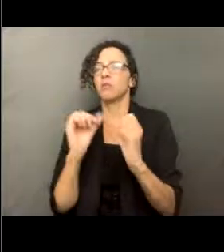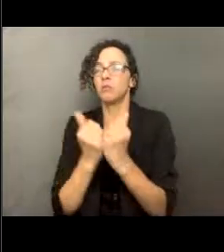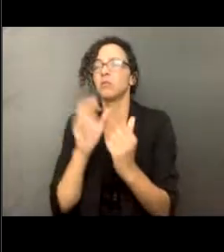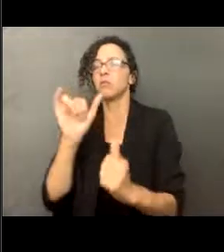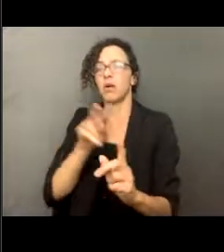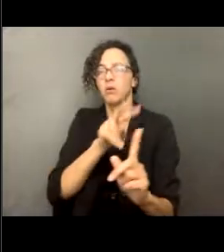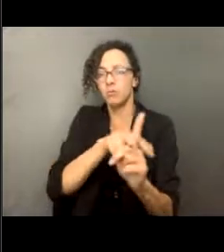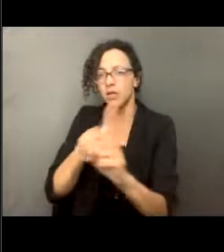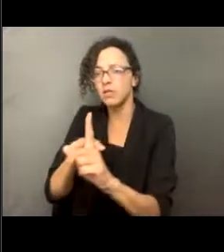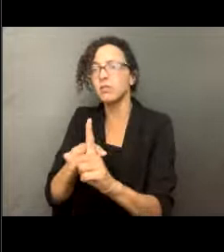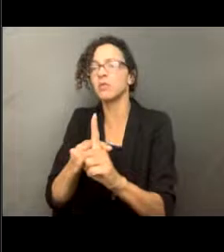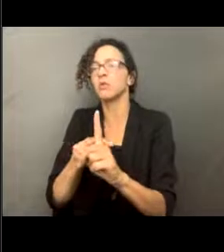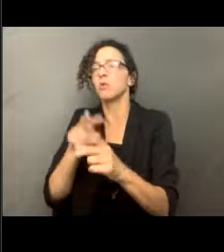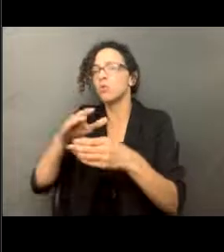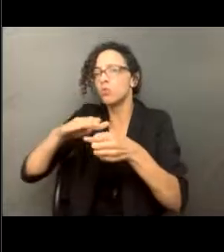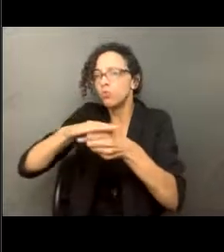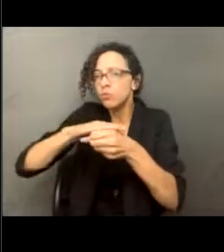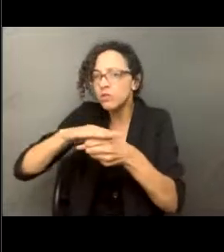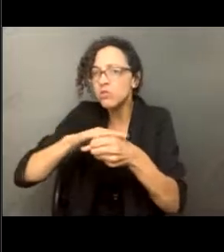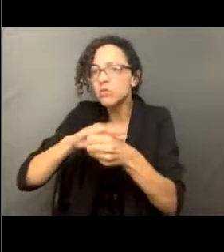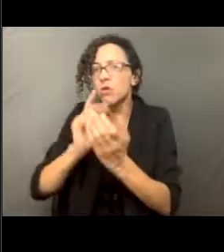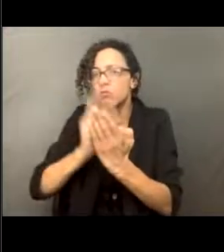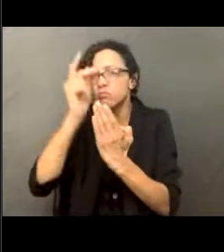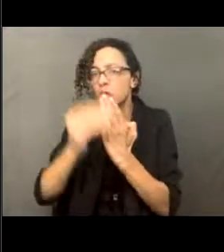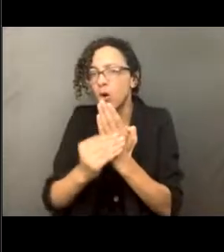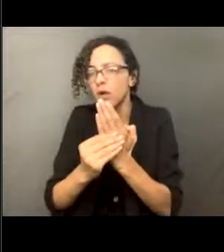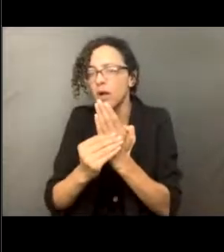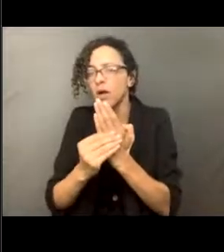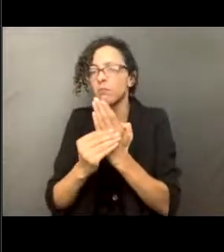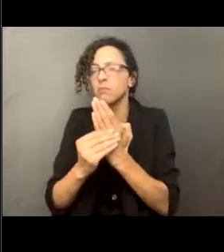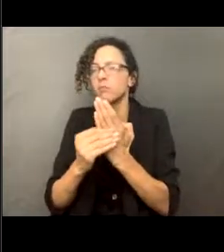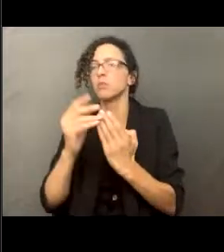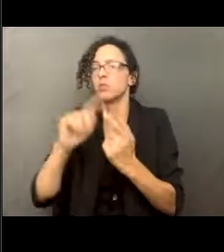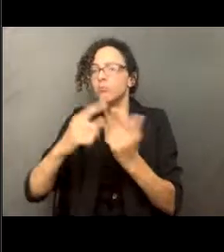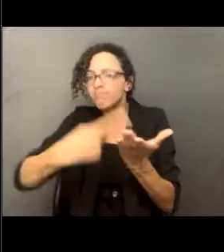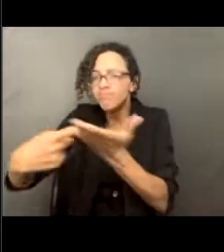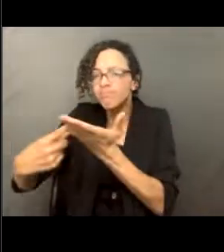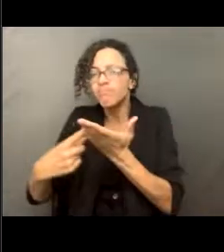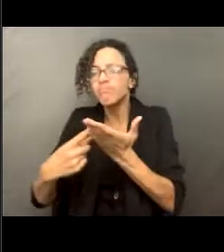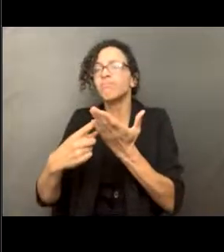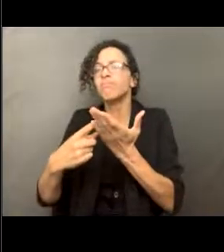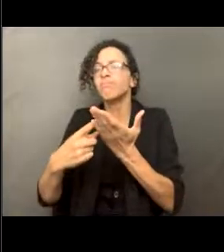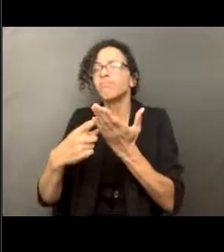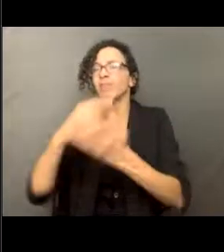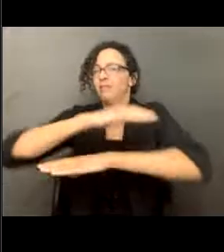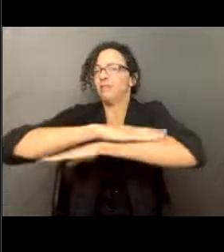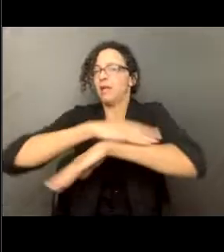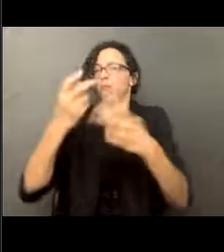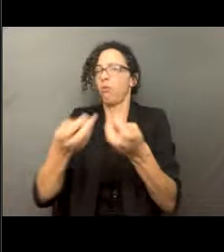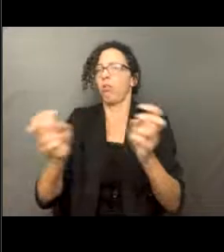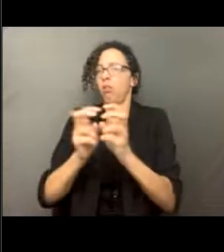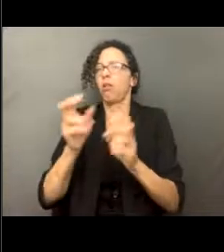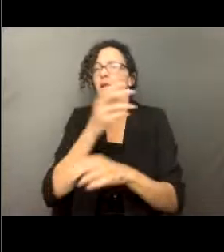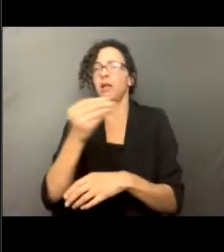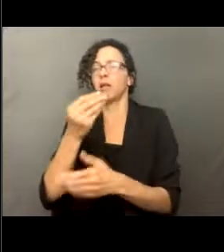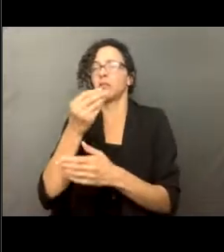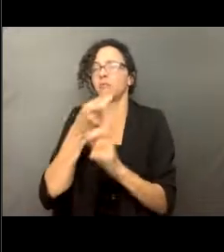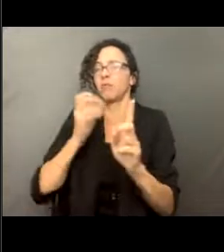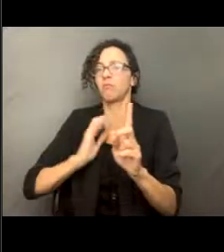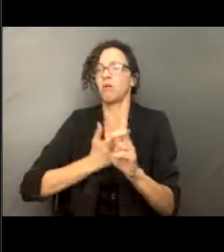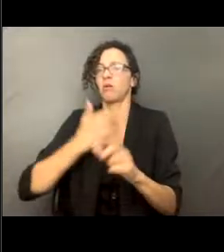apply for our programs at the table, as well as some of the transit operators, is that we've heard a lot from our stakeholders, we've heard a lot from our